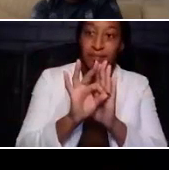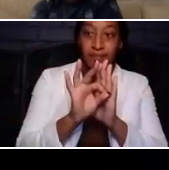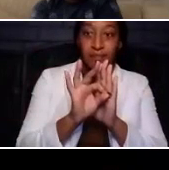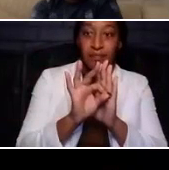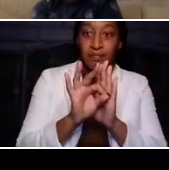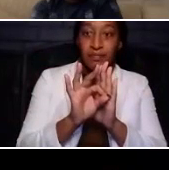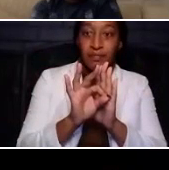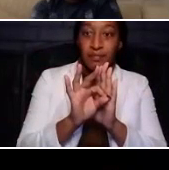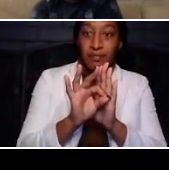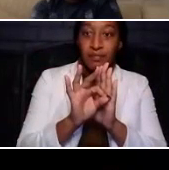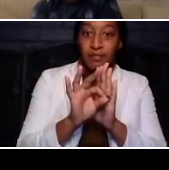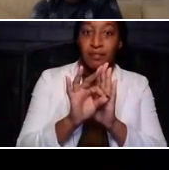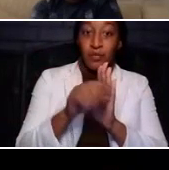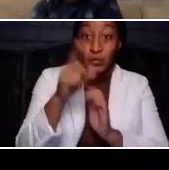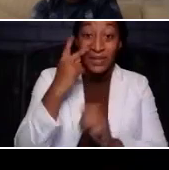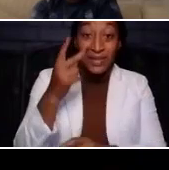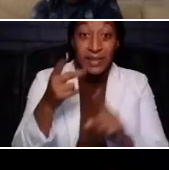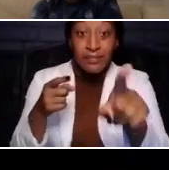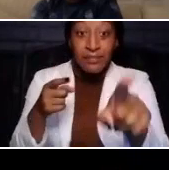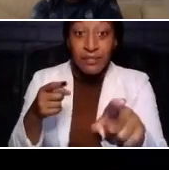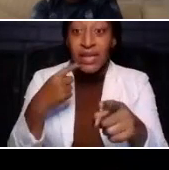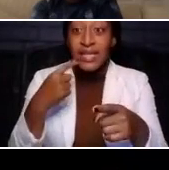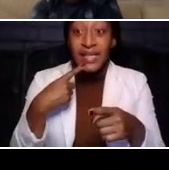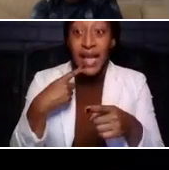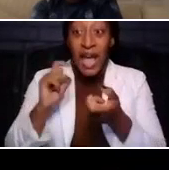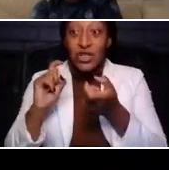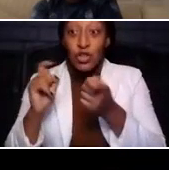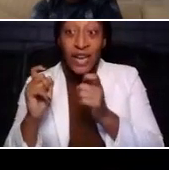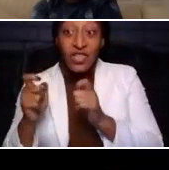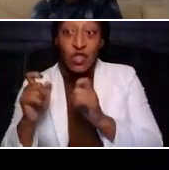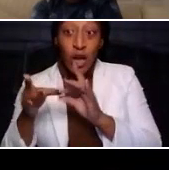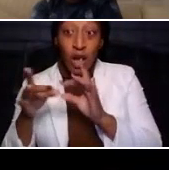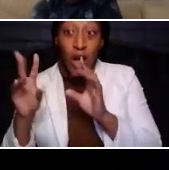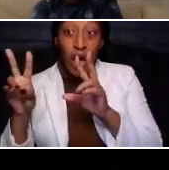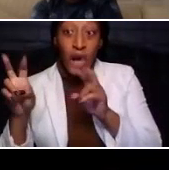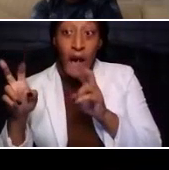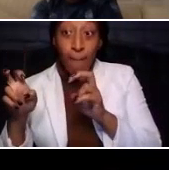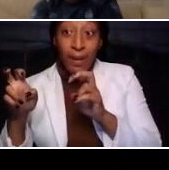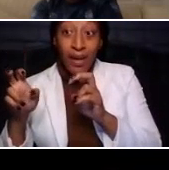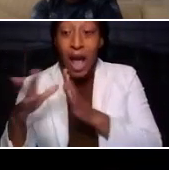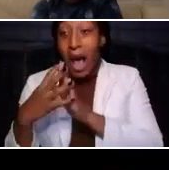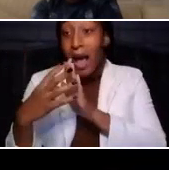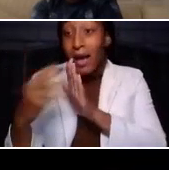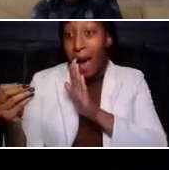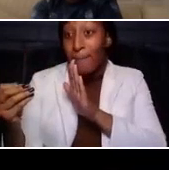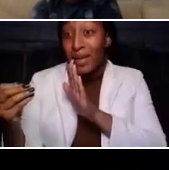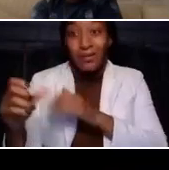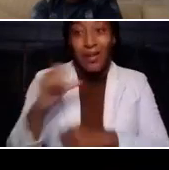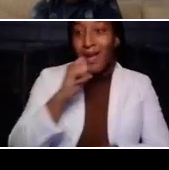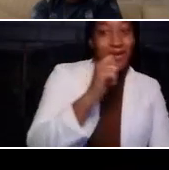So like, you see what it says here? Changing words, but copying the sentence structure of a source without giving credit.